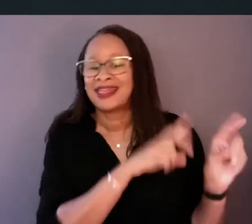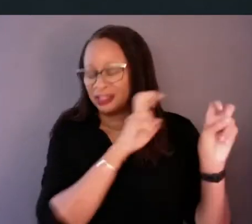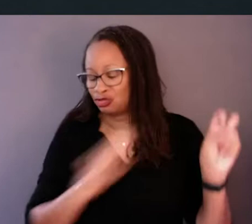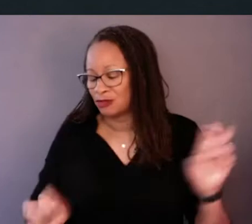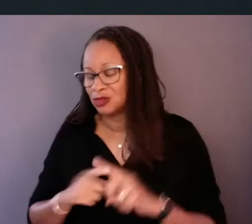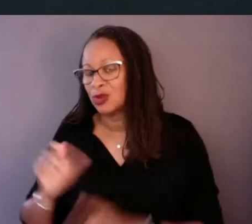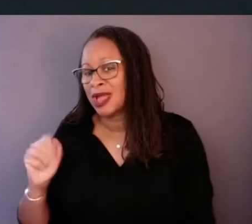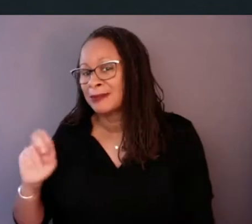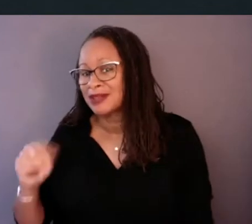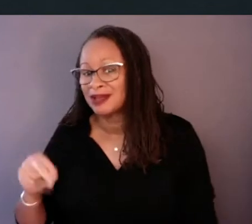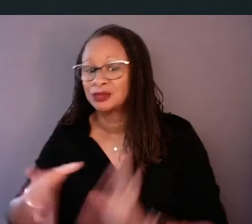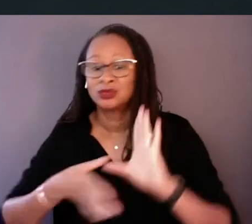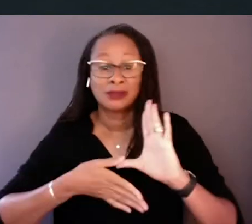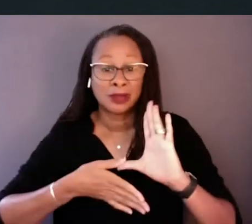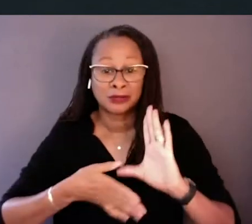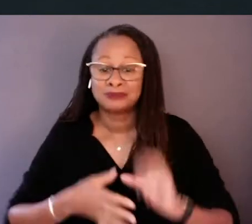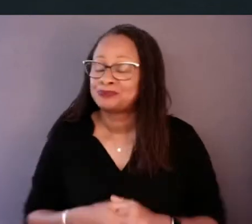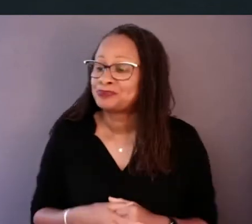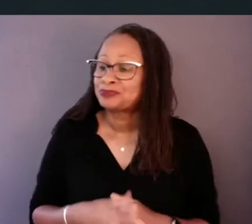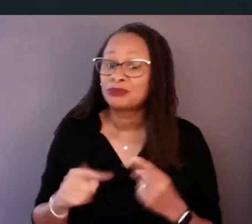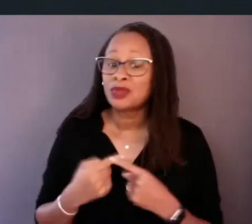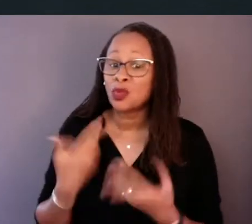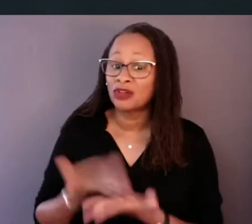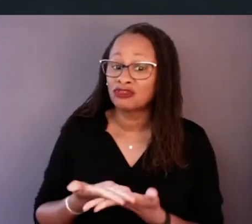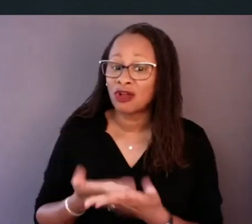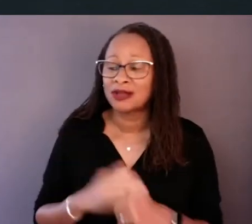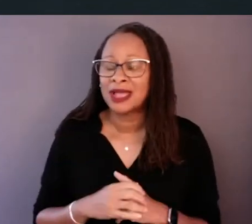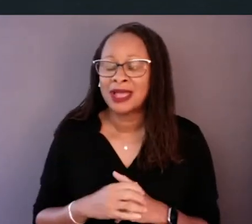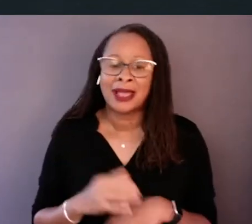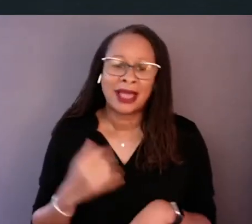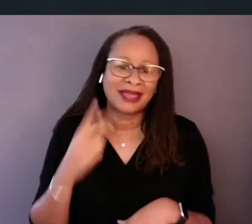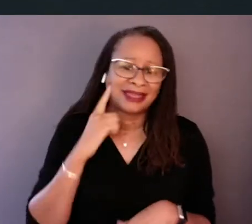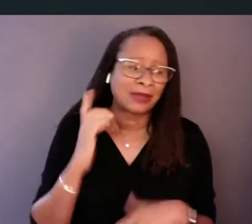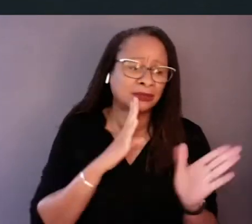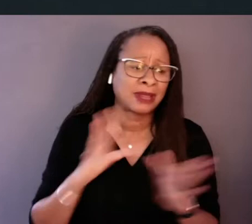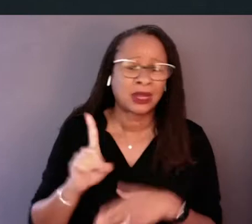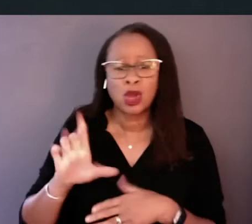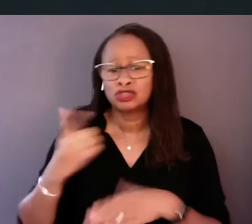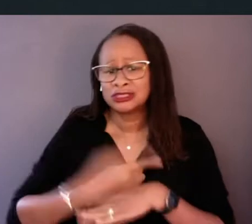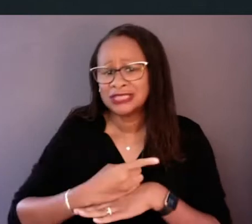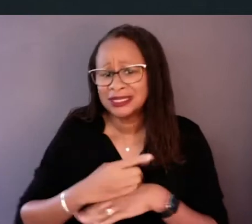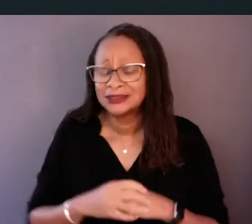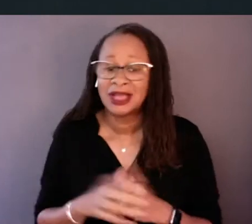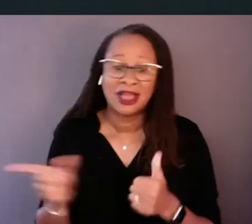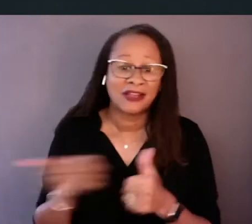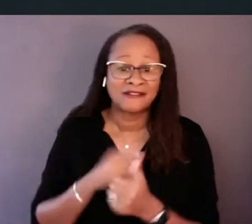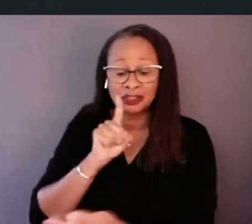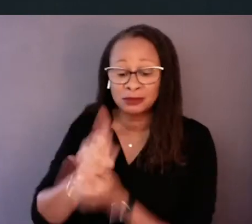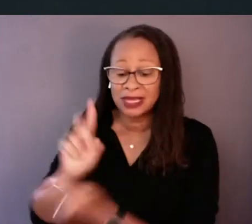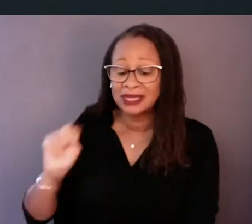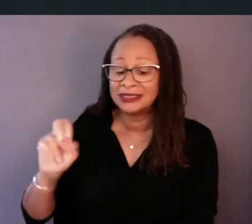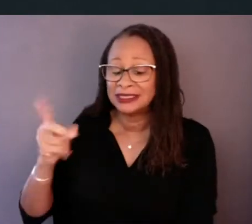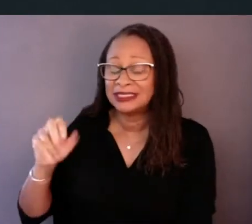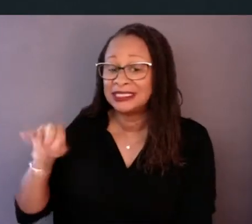going south. And once I got there, I was supposed to be there for like 100 days, and first met Nadinha,